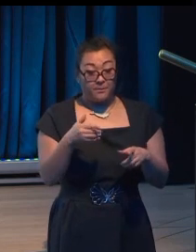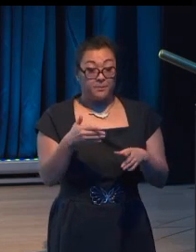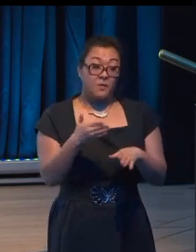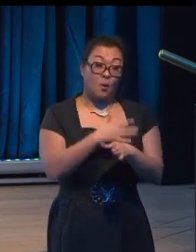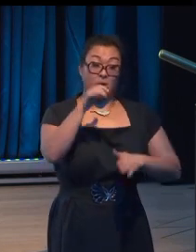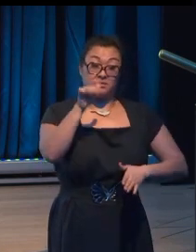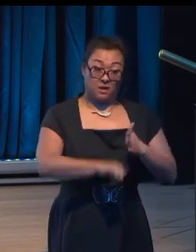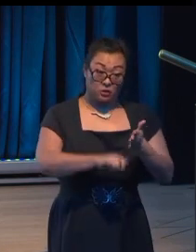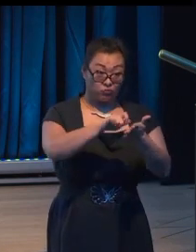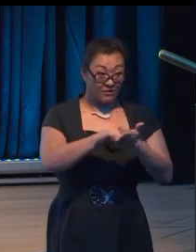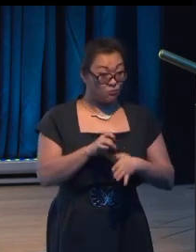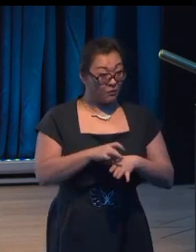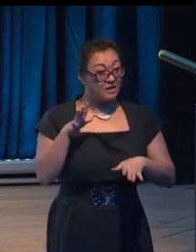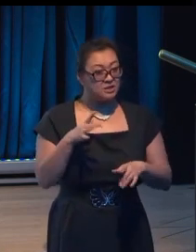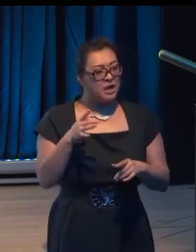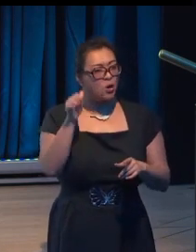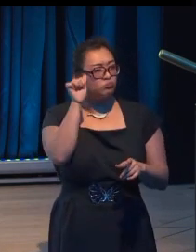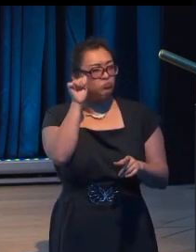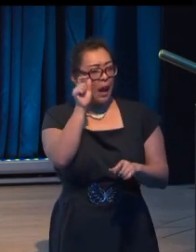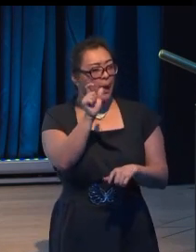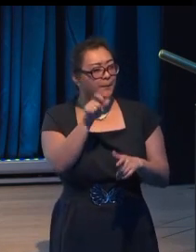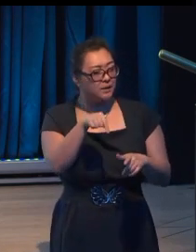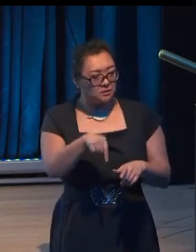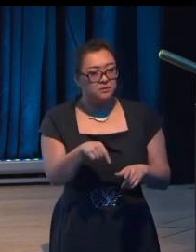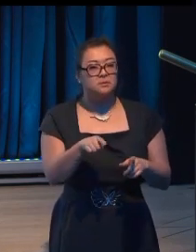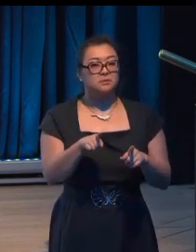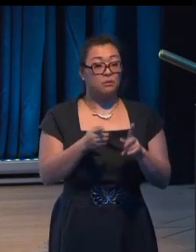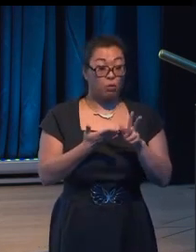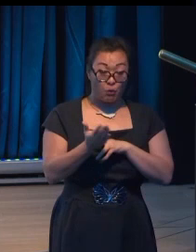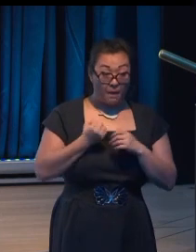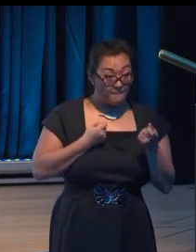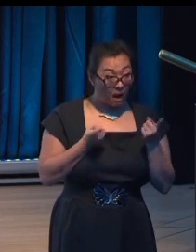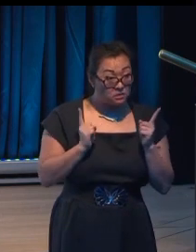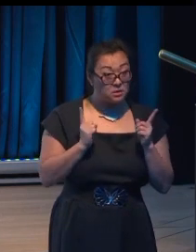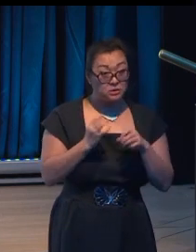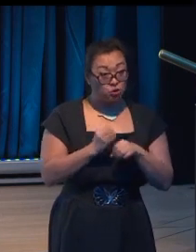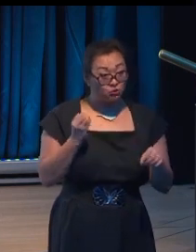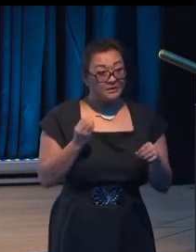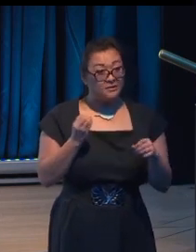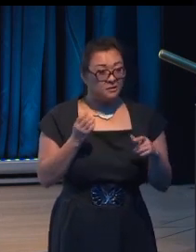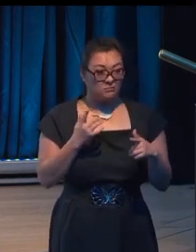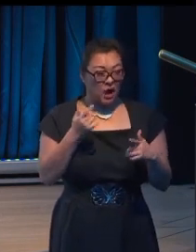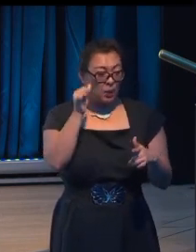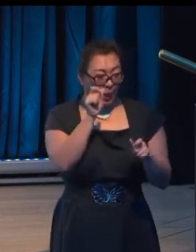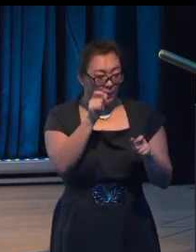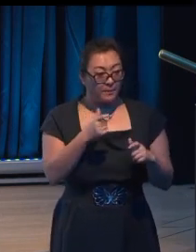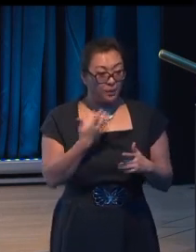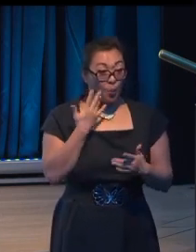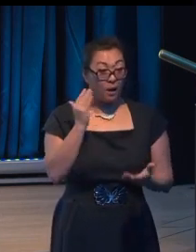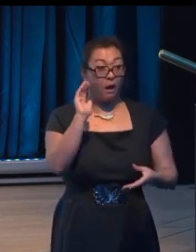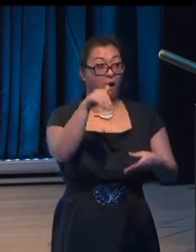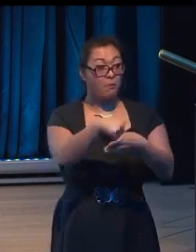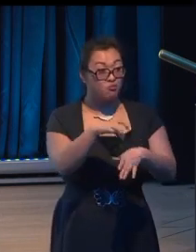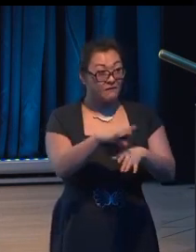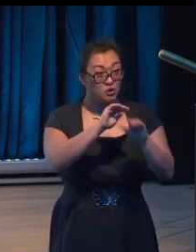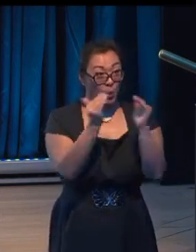and even had a little experience of through my master's degree and through some game jams, but it still somehow came as a bit of a shock. If you want